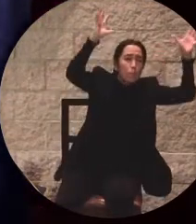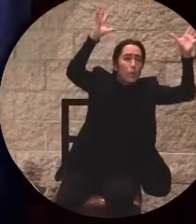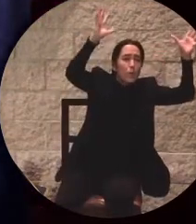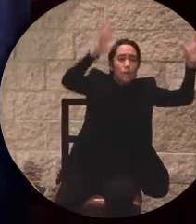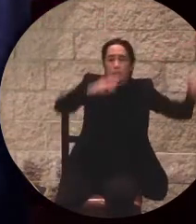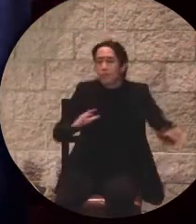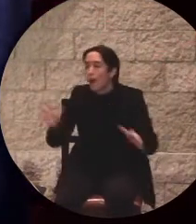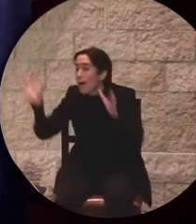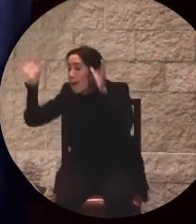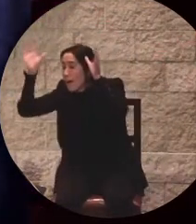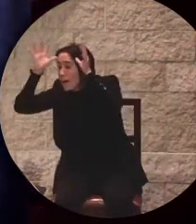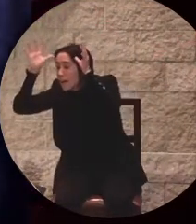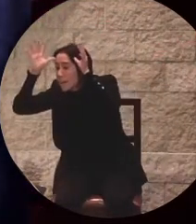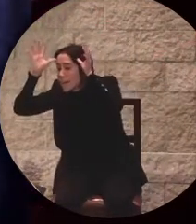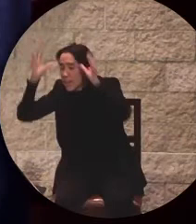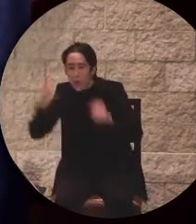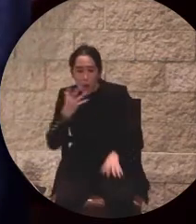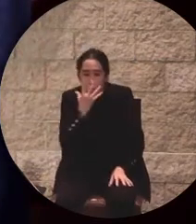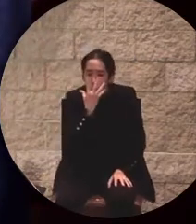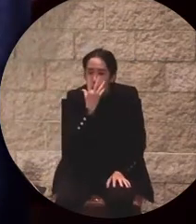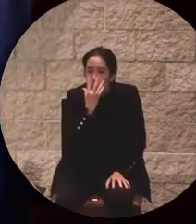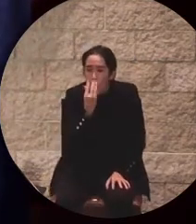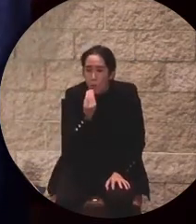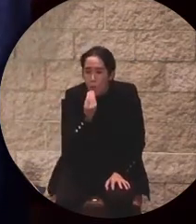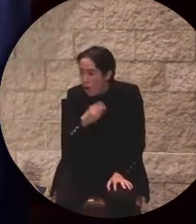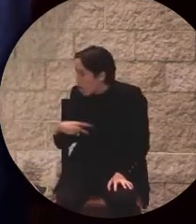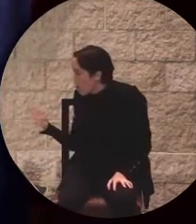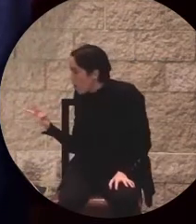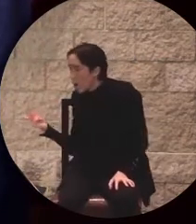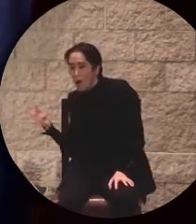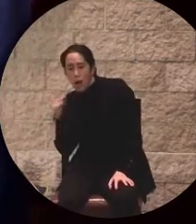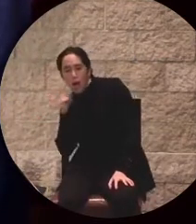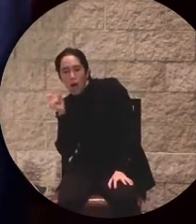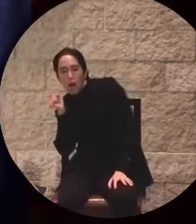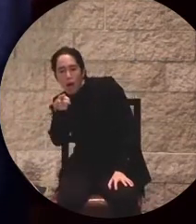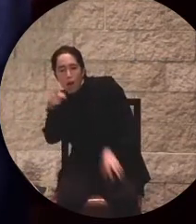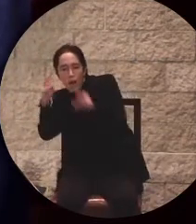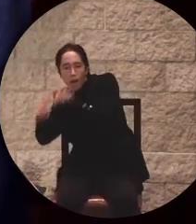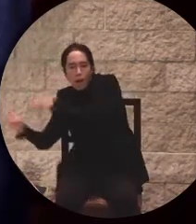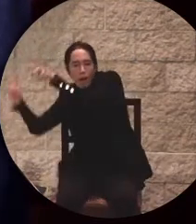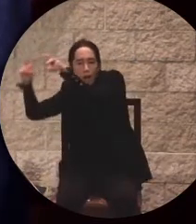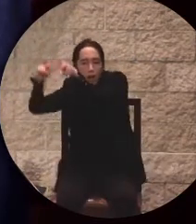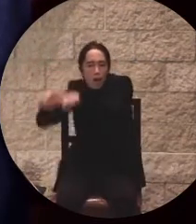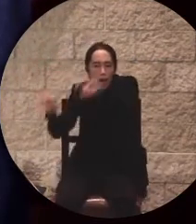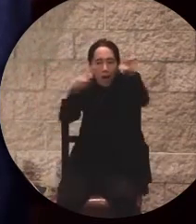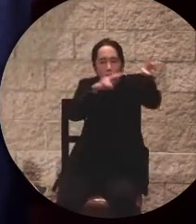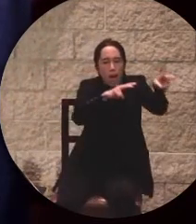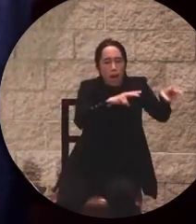Sometimes a moose or a deer or a wolf will cross our path.